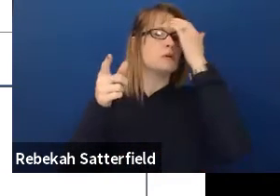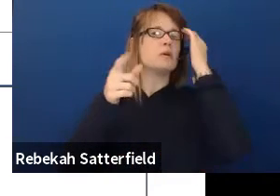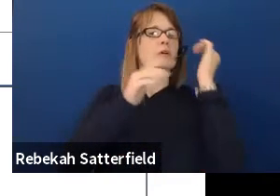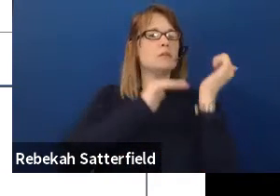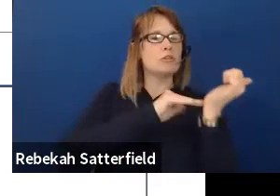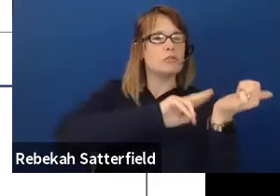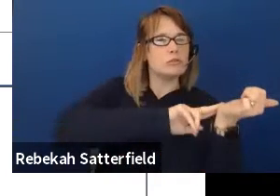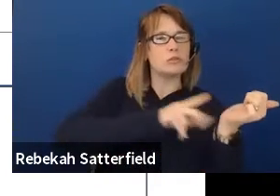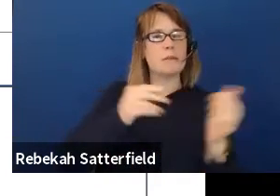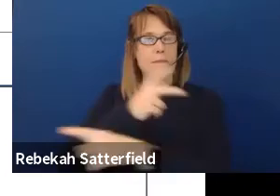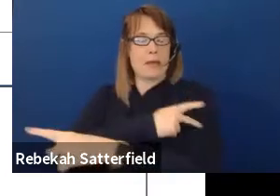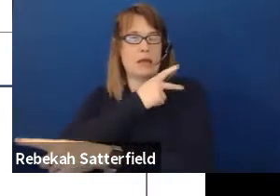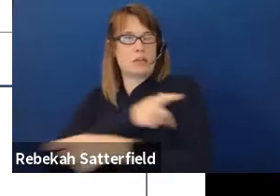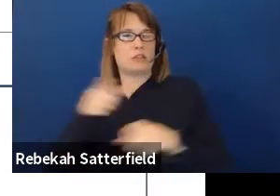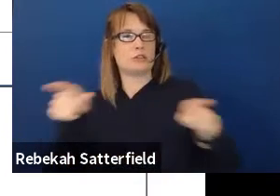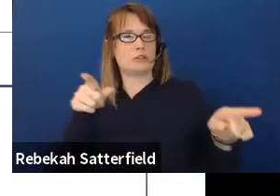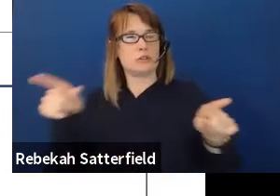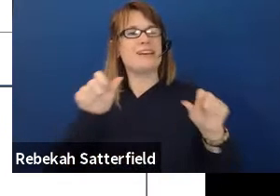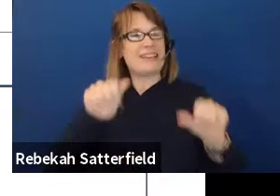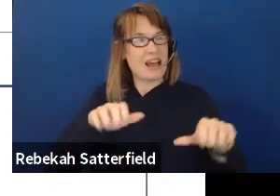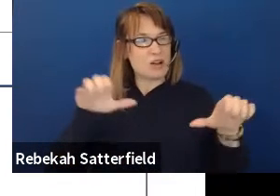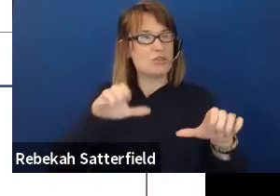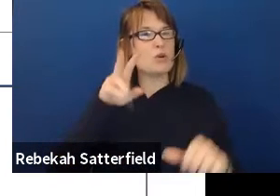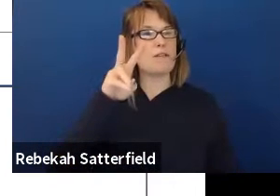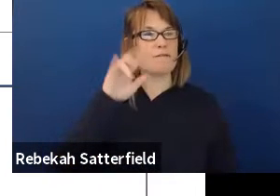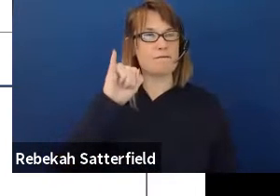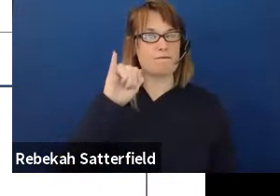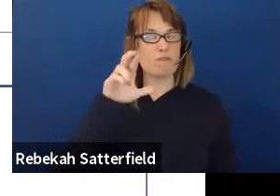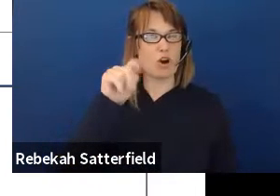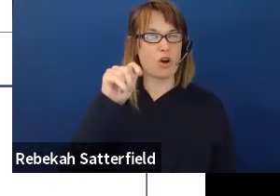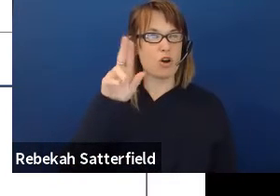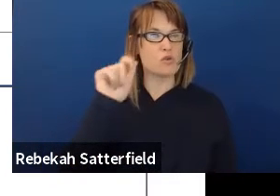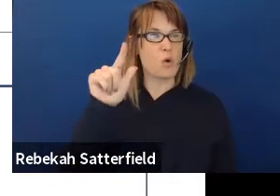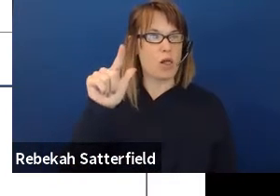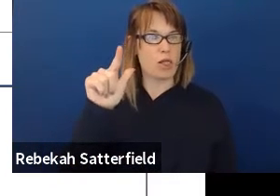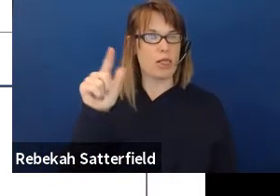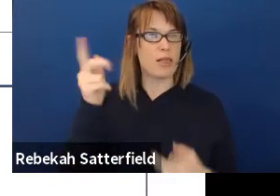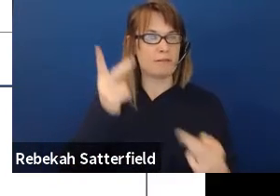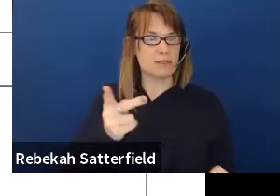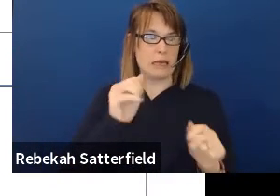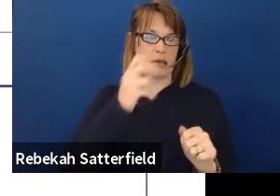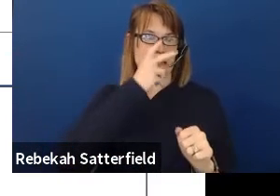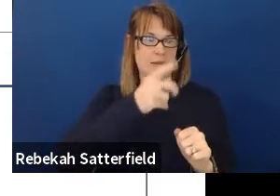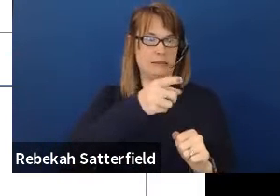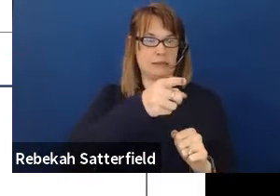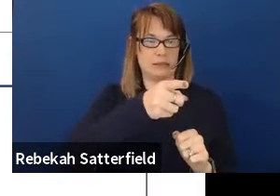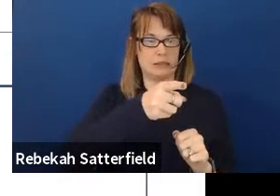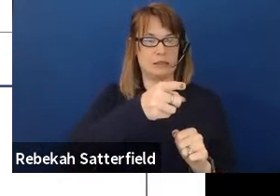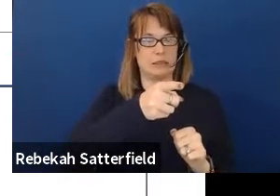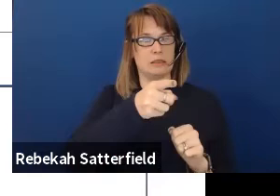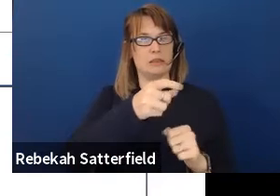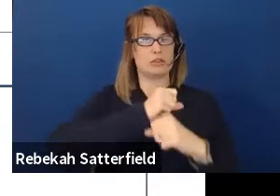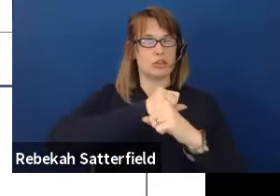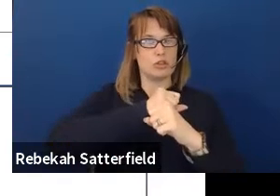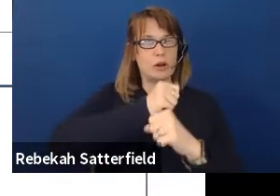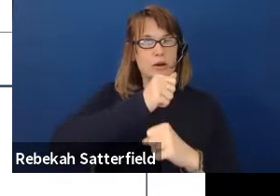the patient are able to conduct a virtual visit, as you can see by the video visit up top, secure message,